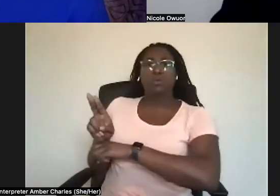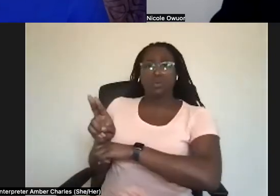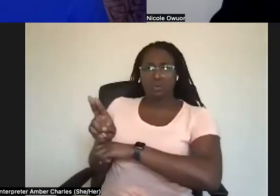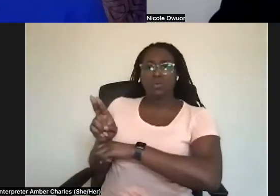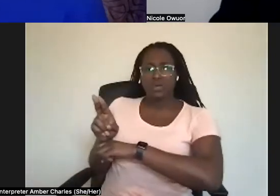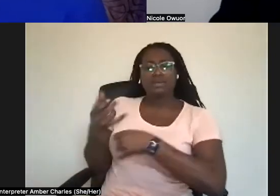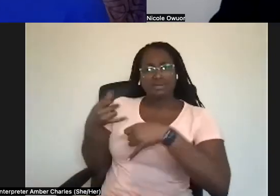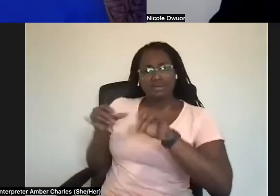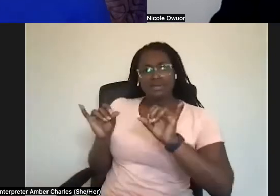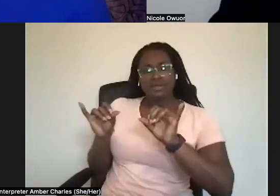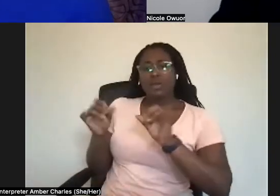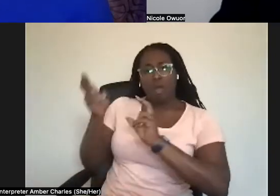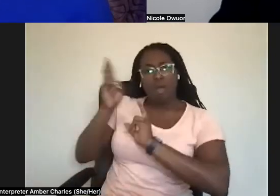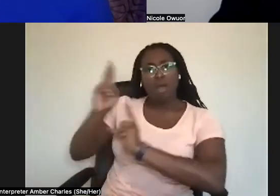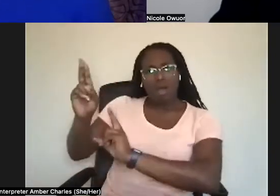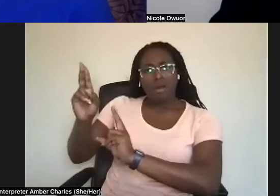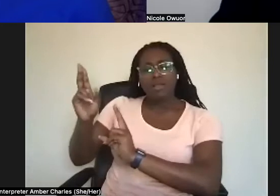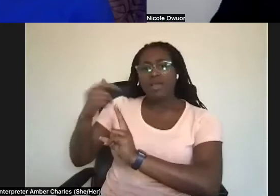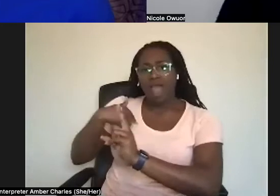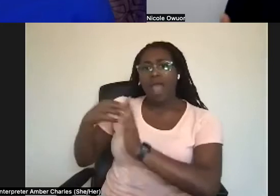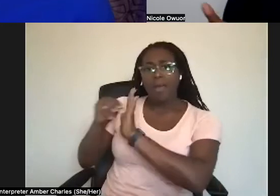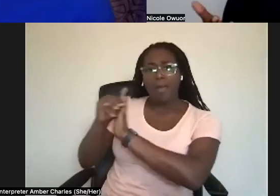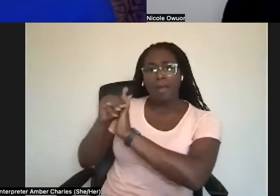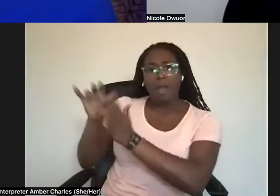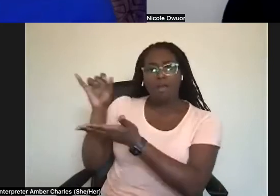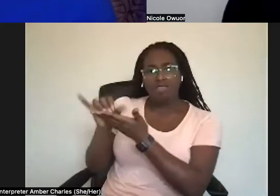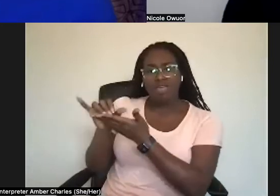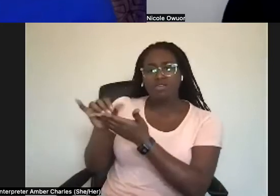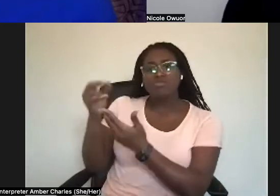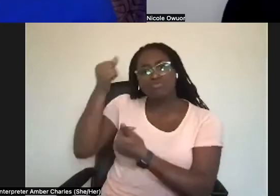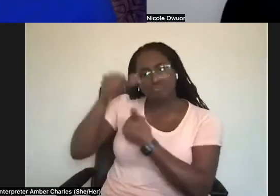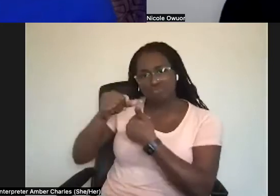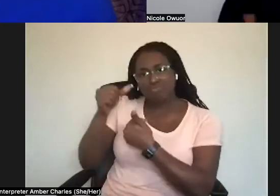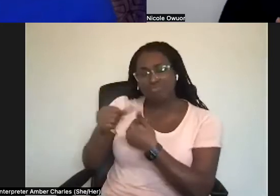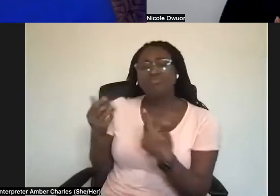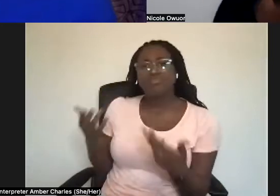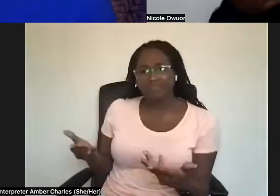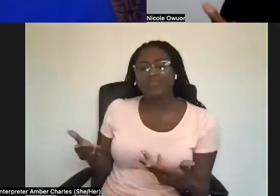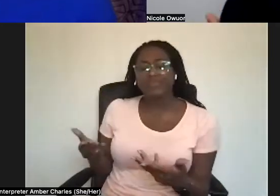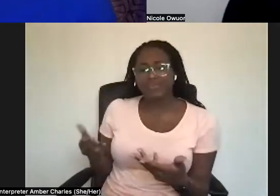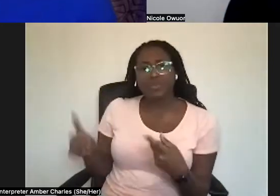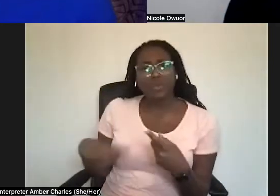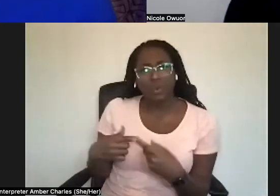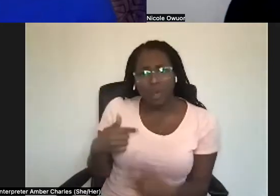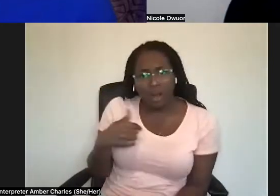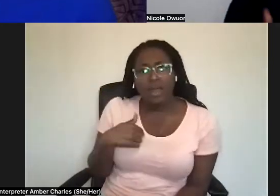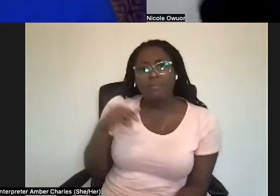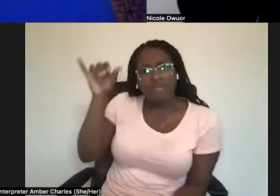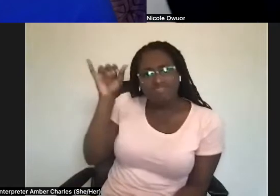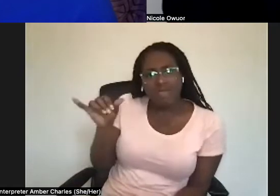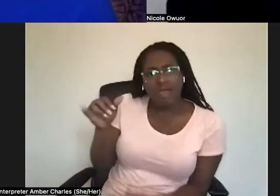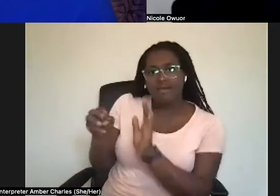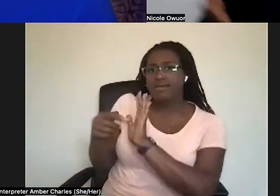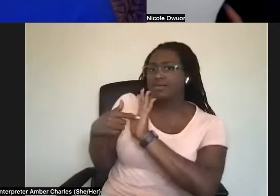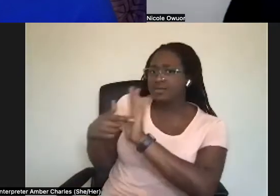still honored the fact that I modeled that is by remembering that when I am that example, and when I look